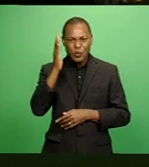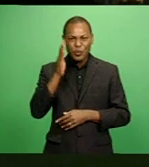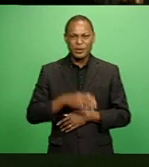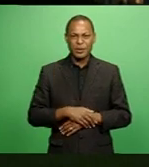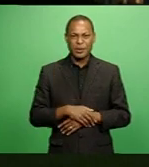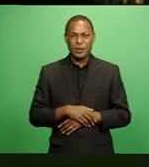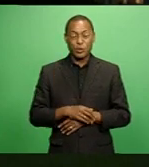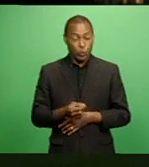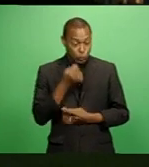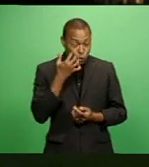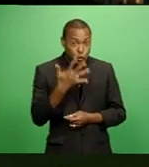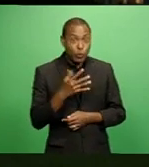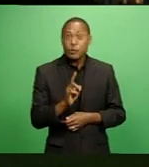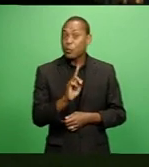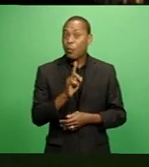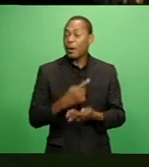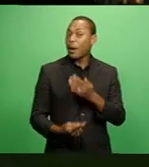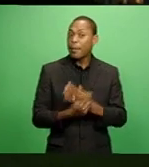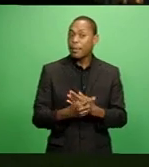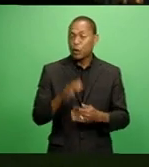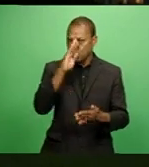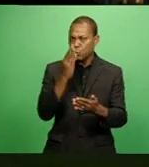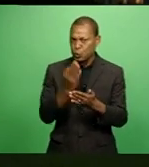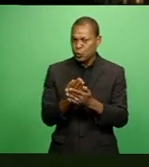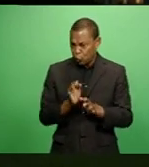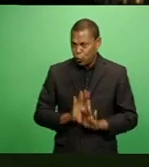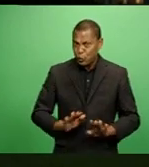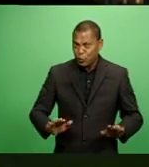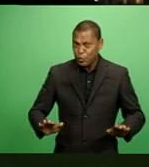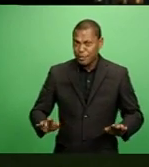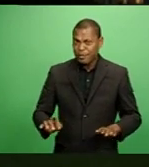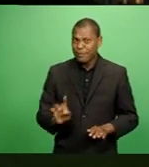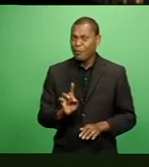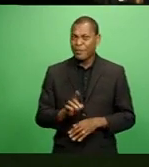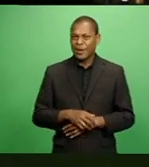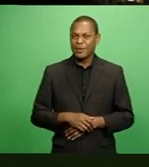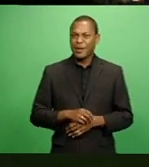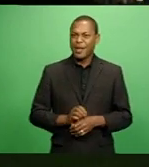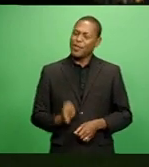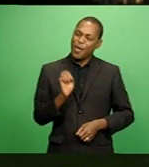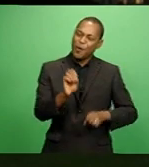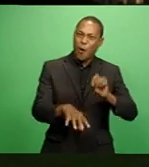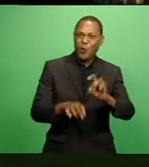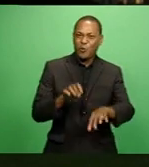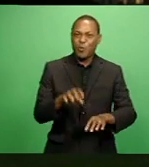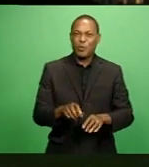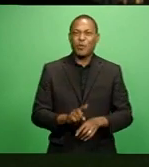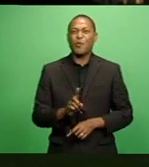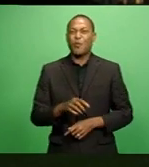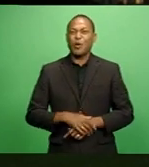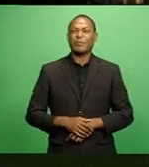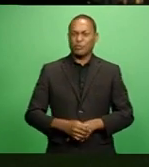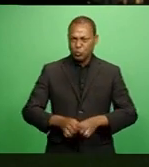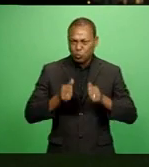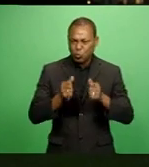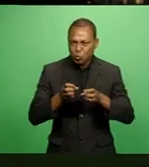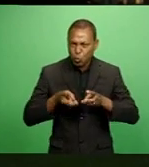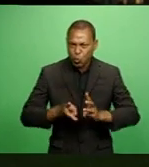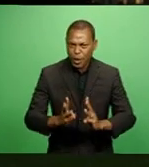this goes to show that students, or children in this case, are contributing effectively in